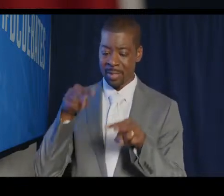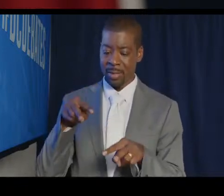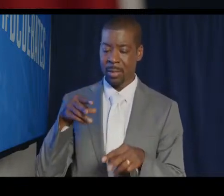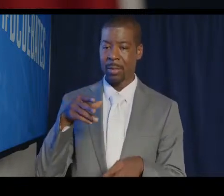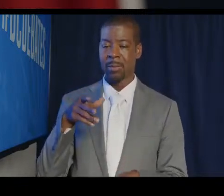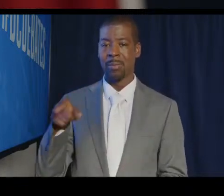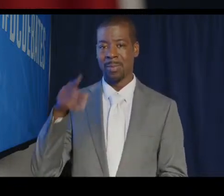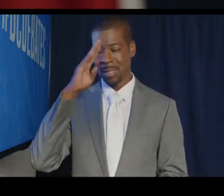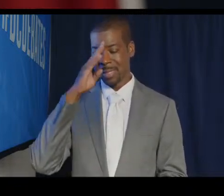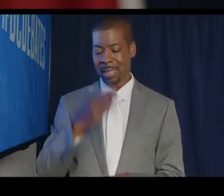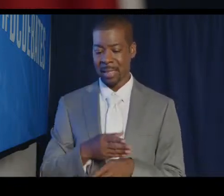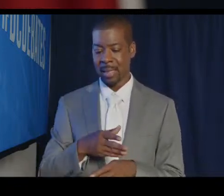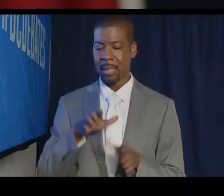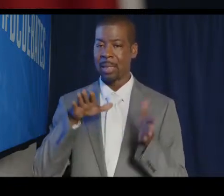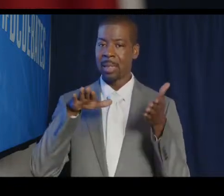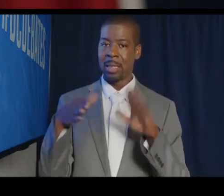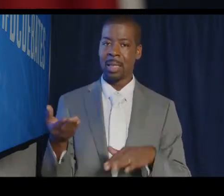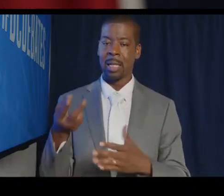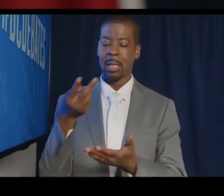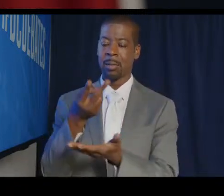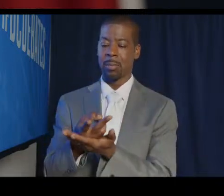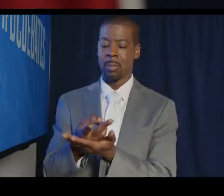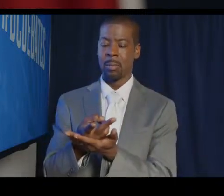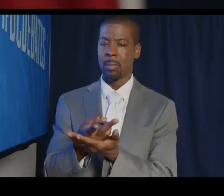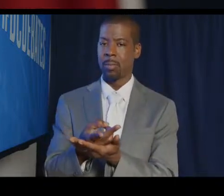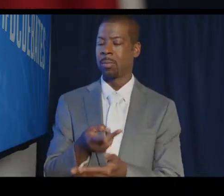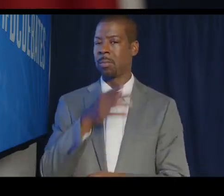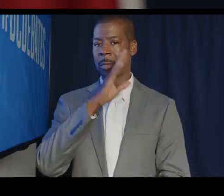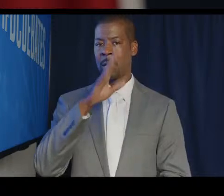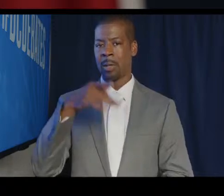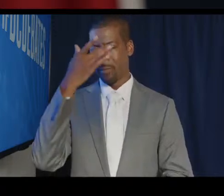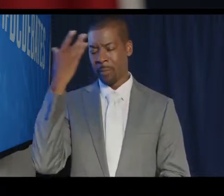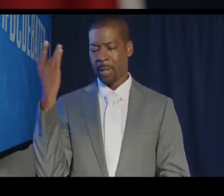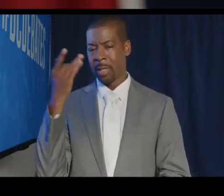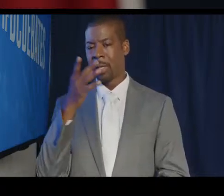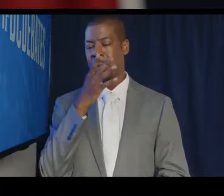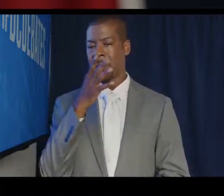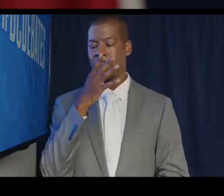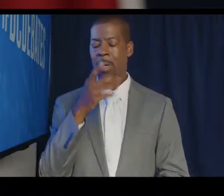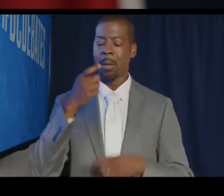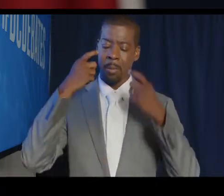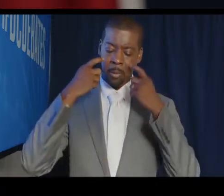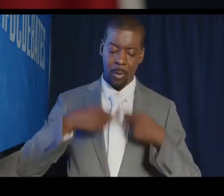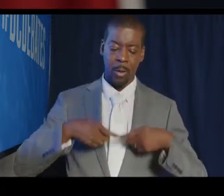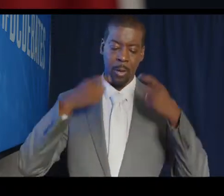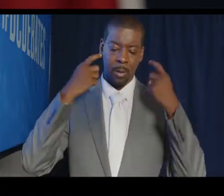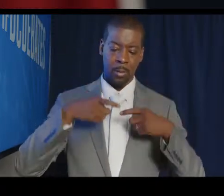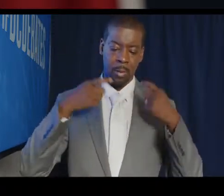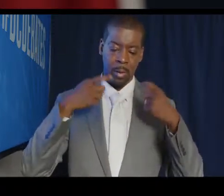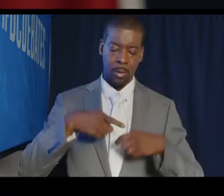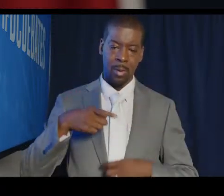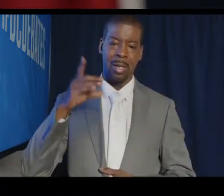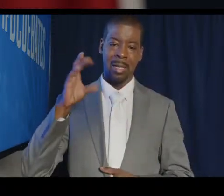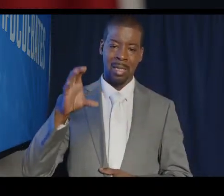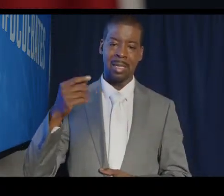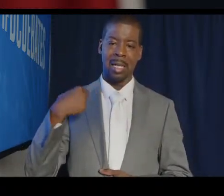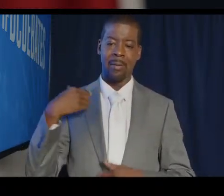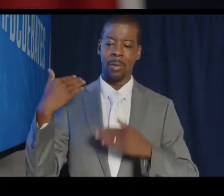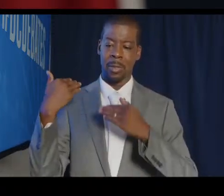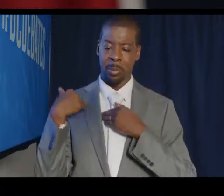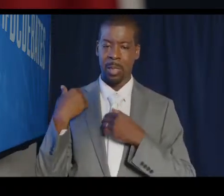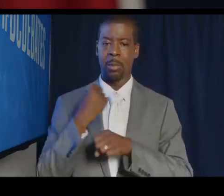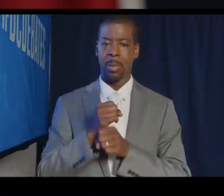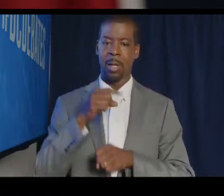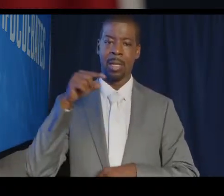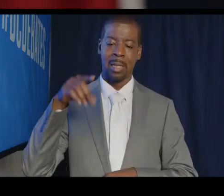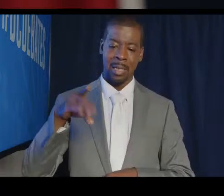son laying dead on the ground. And I will never forget the sound of her crying. We have an obligation to make our city safe and